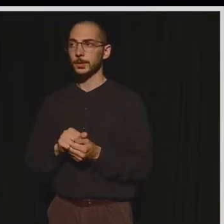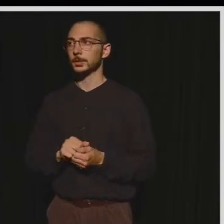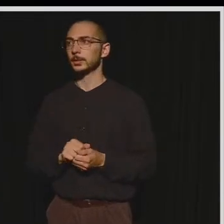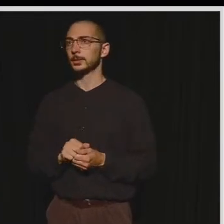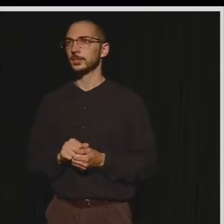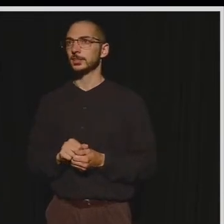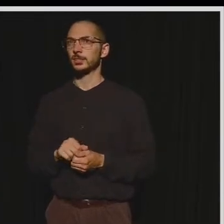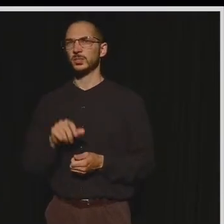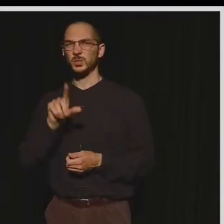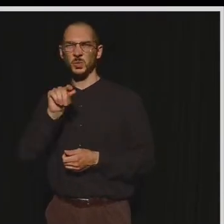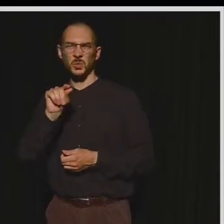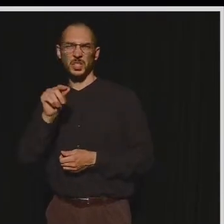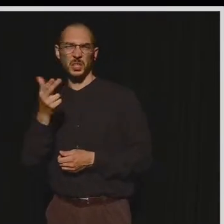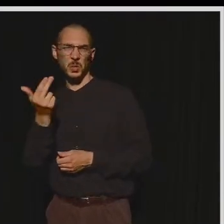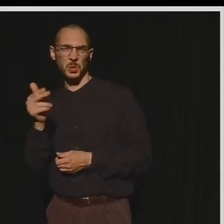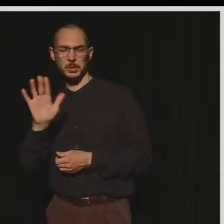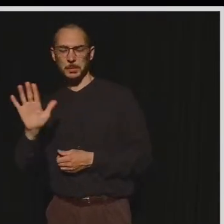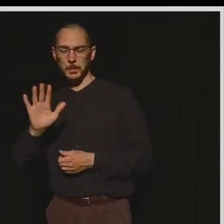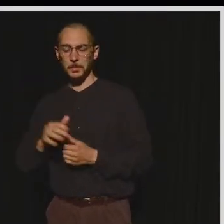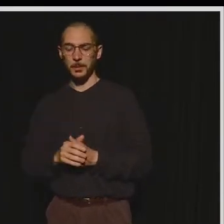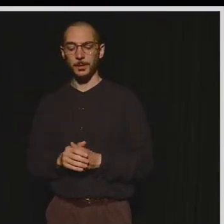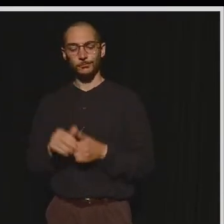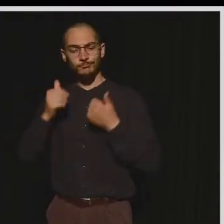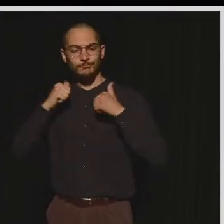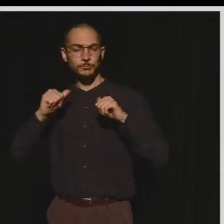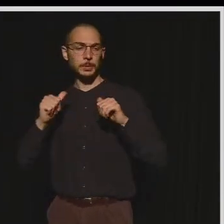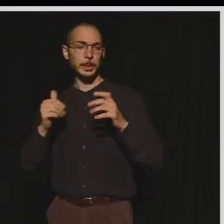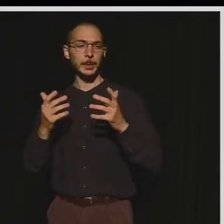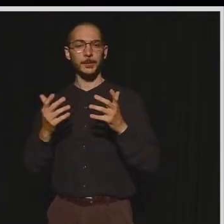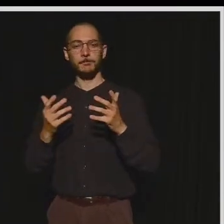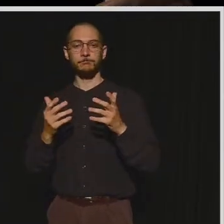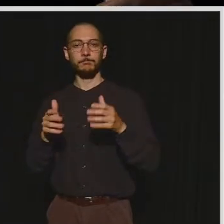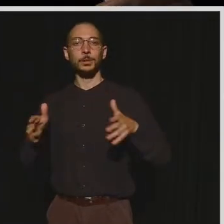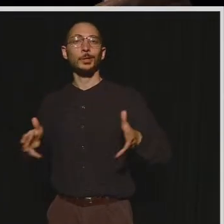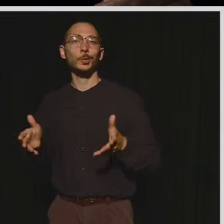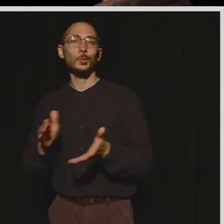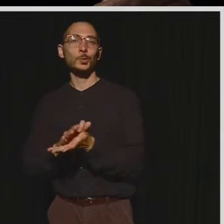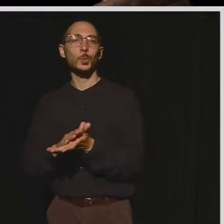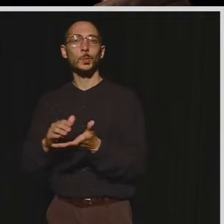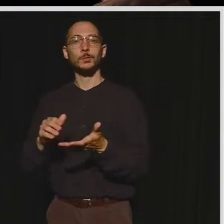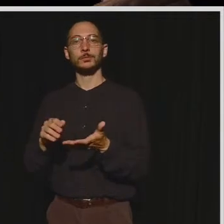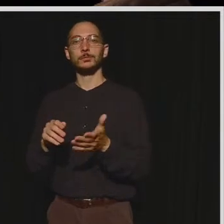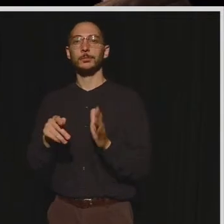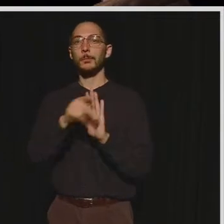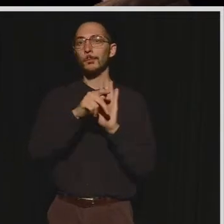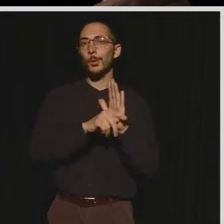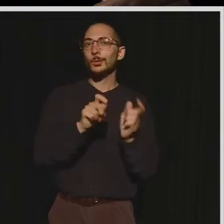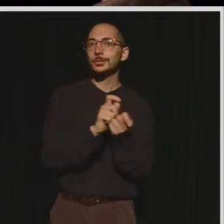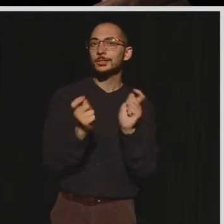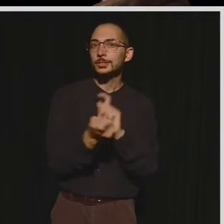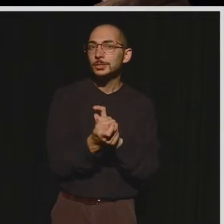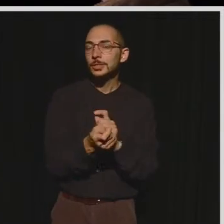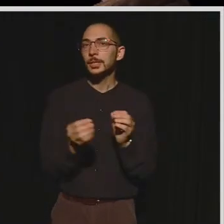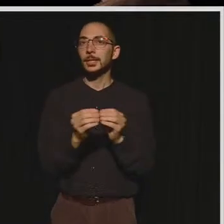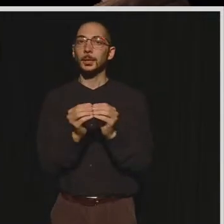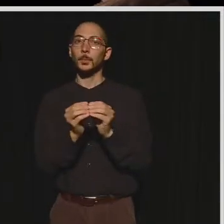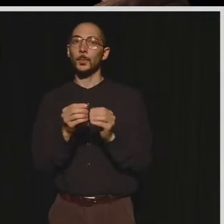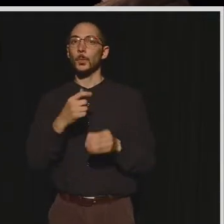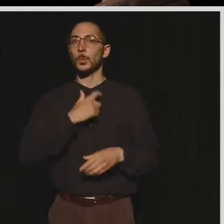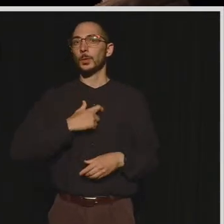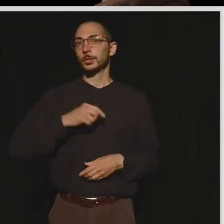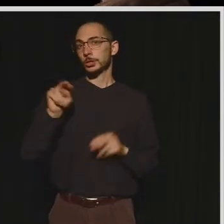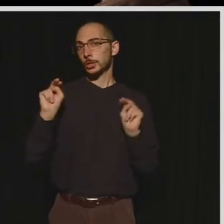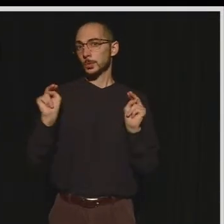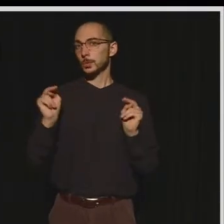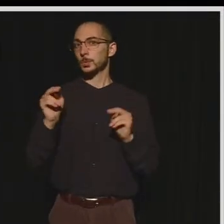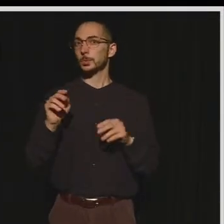10-year-old policy to make schools safer for transgender students, which included like, neutral bathrooms. Sorry, I'll be louder.